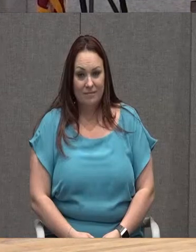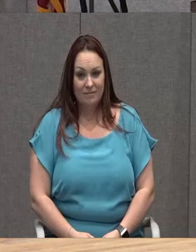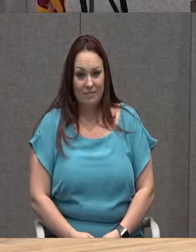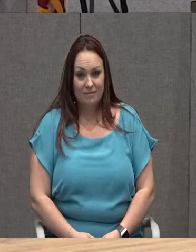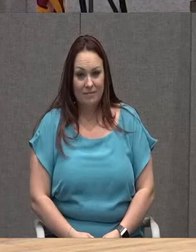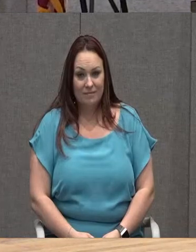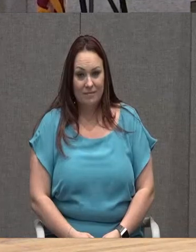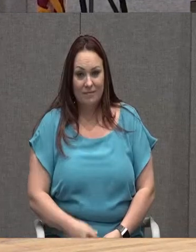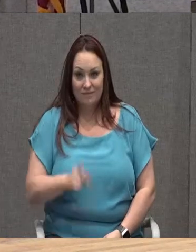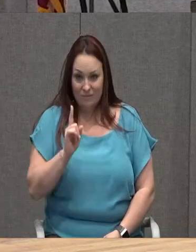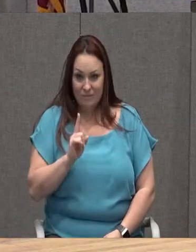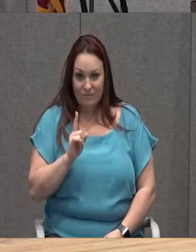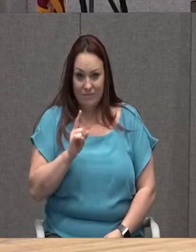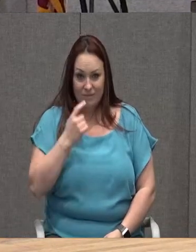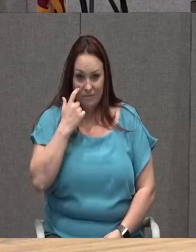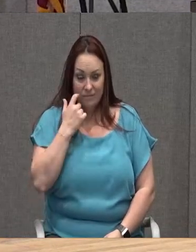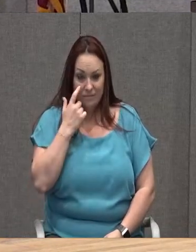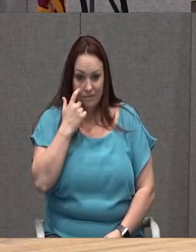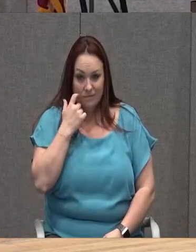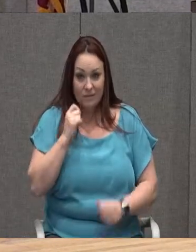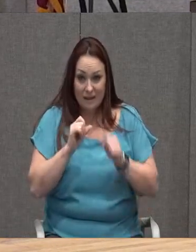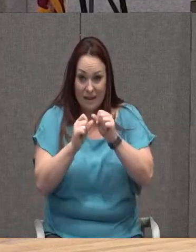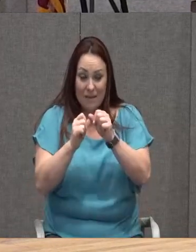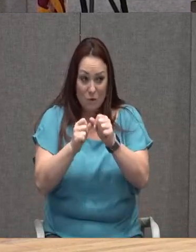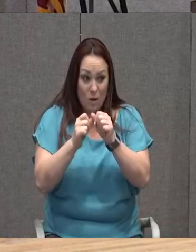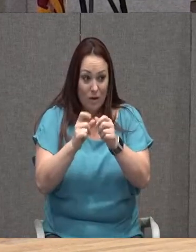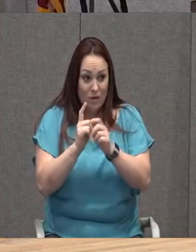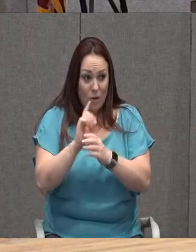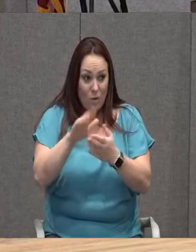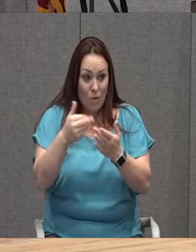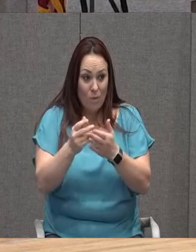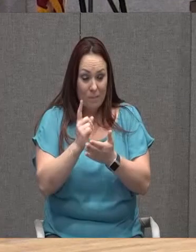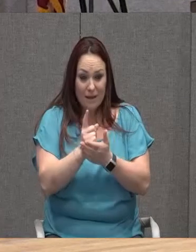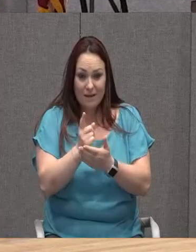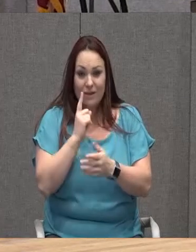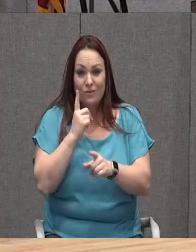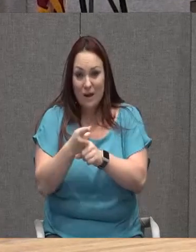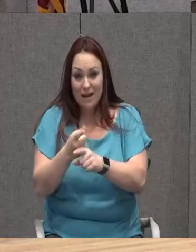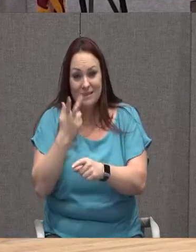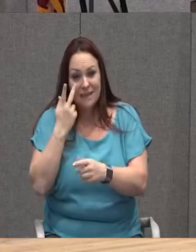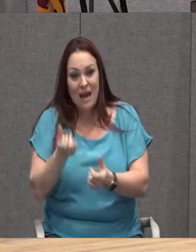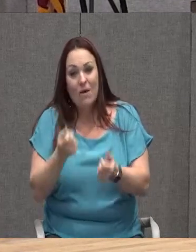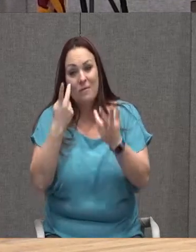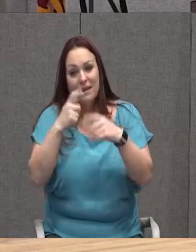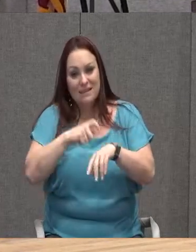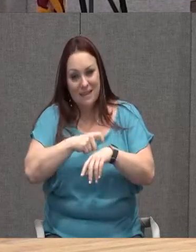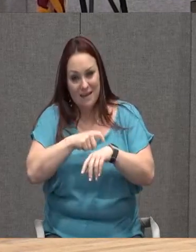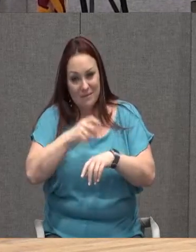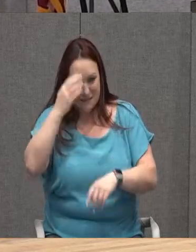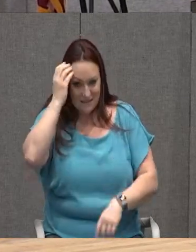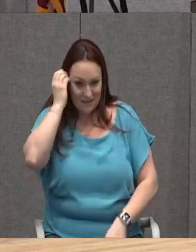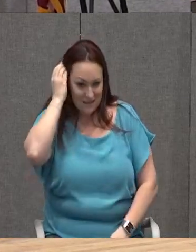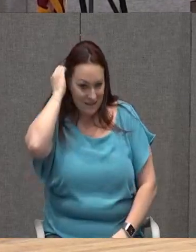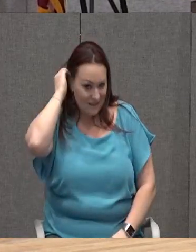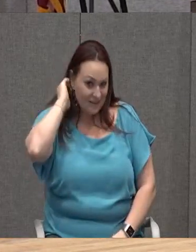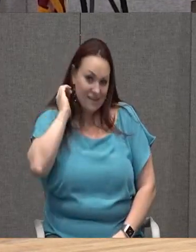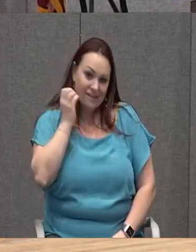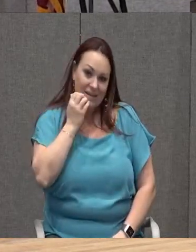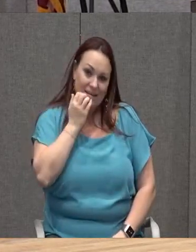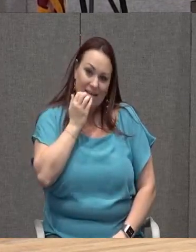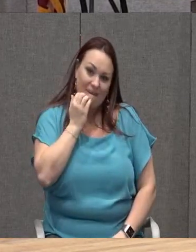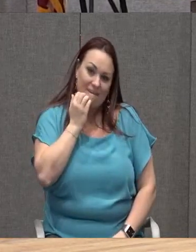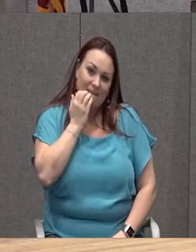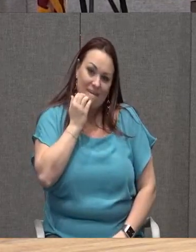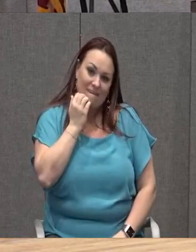Yeah. One. Keep going. We're going for that whole minute. See Oh, yeah, how many you're right. times. Oh, I didn't get far enough to the